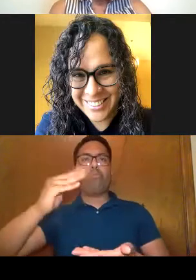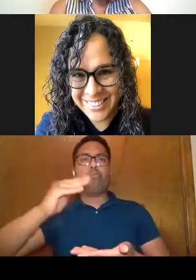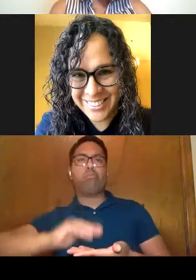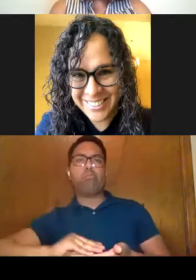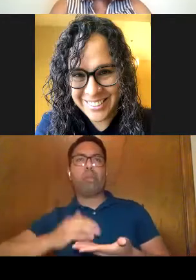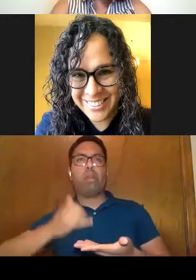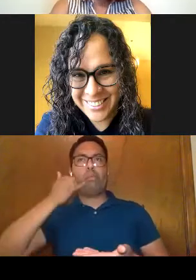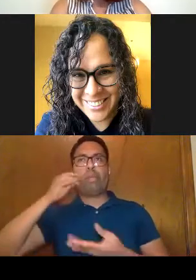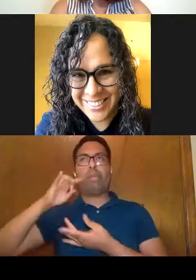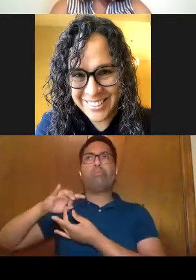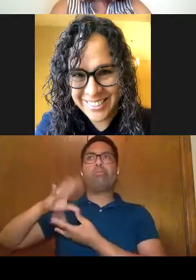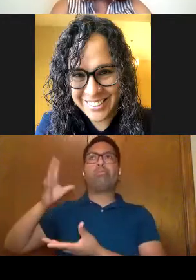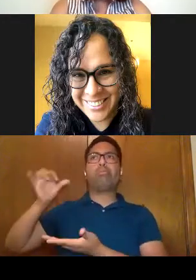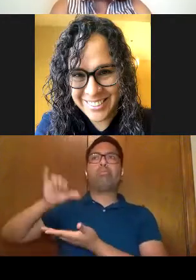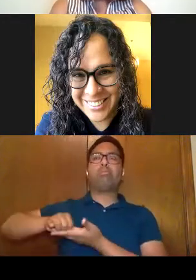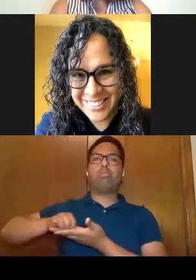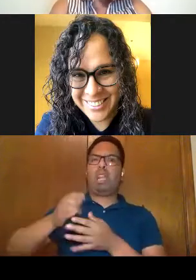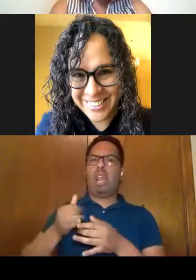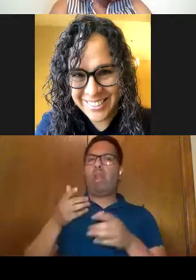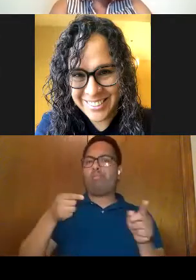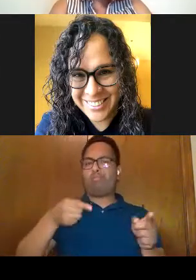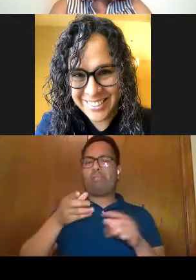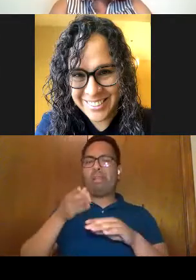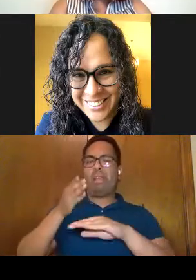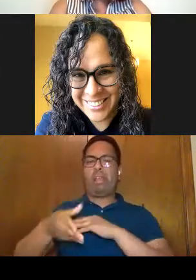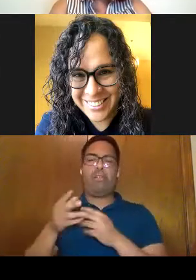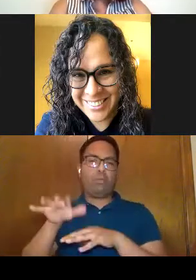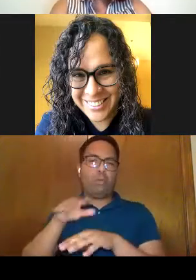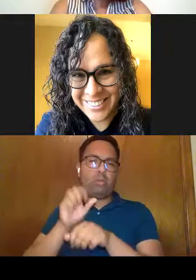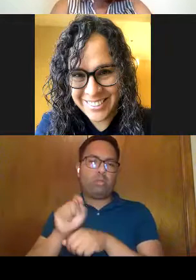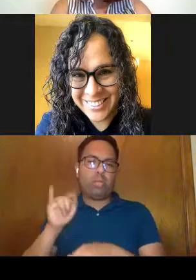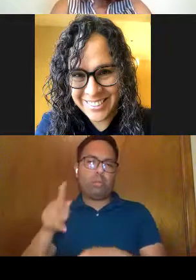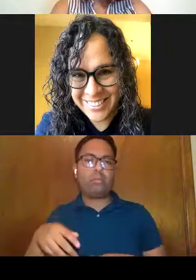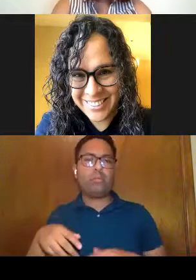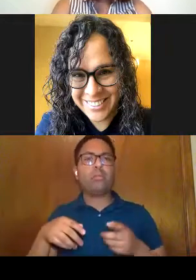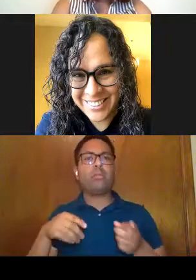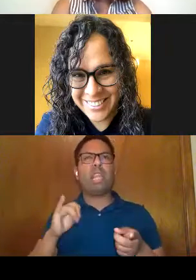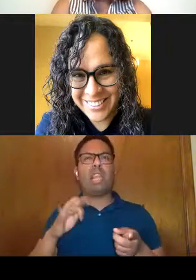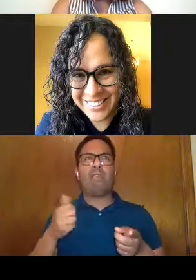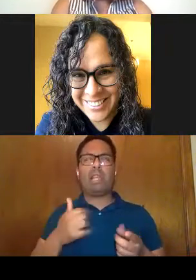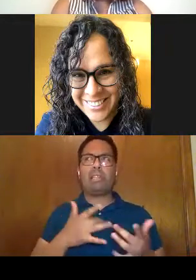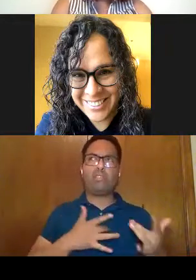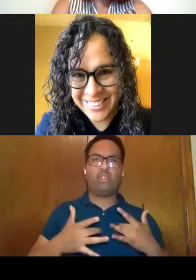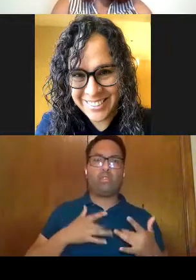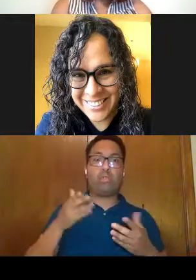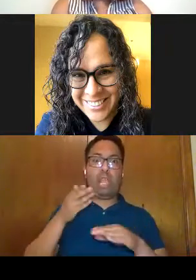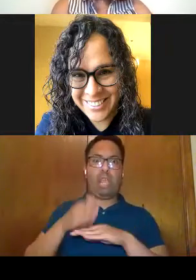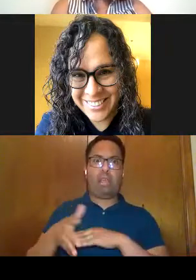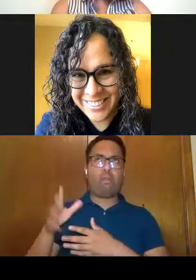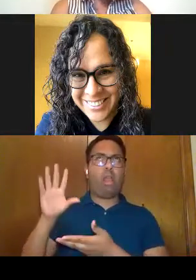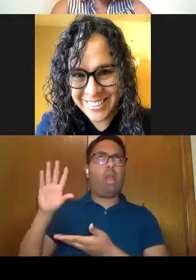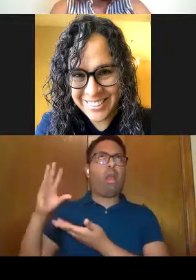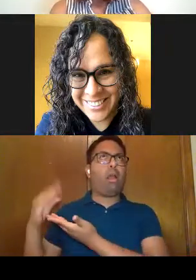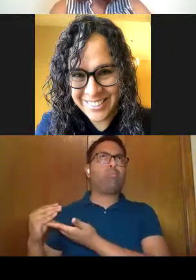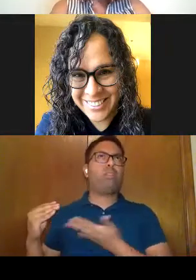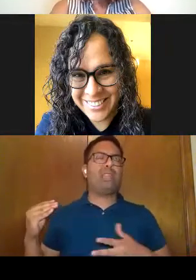the after the visit section. If you have questions or concerns after your visit has ended, contact your